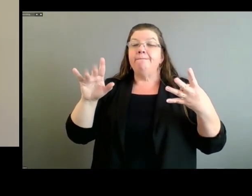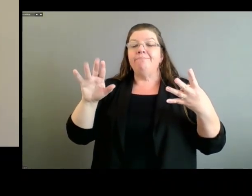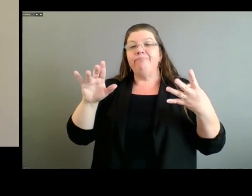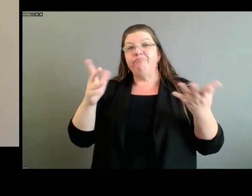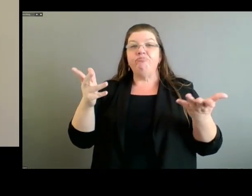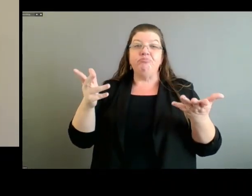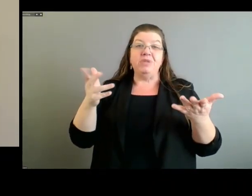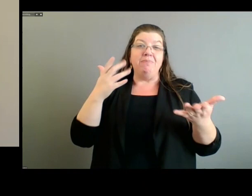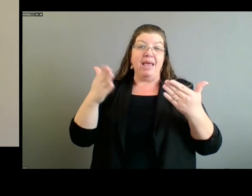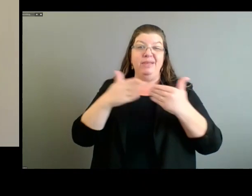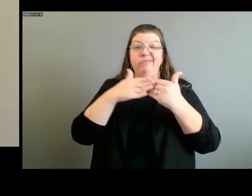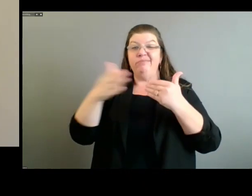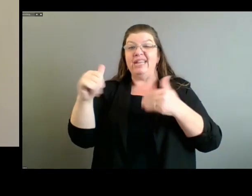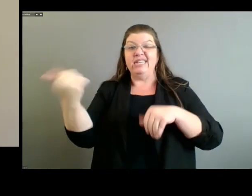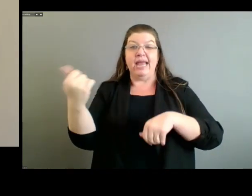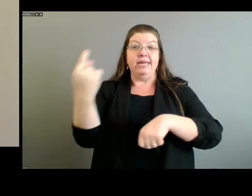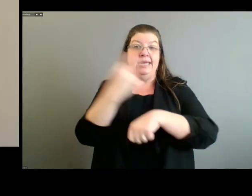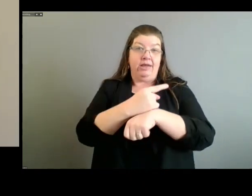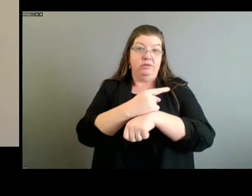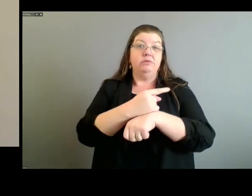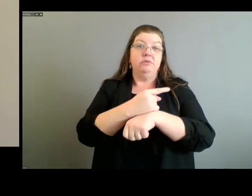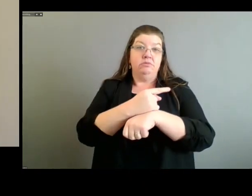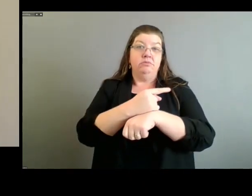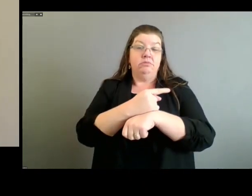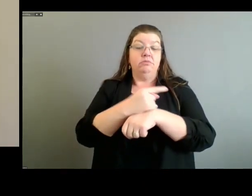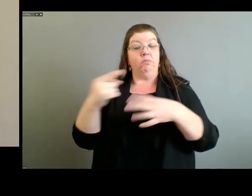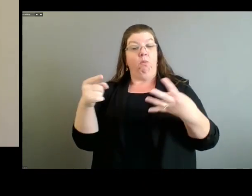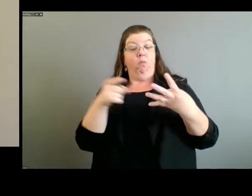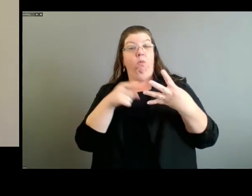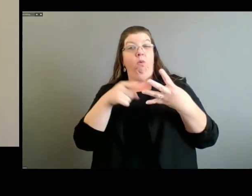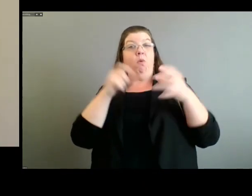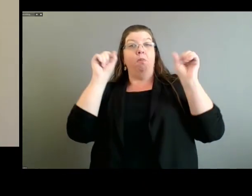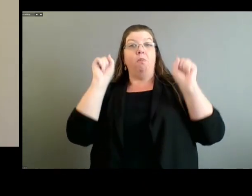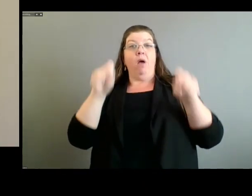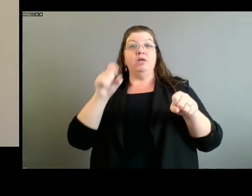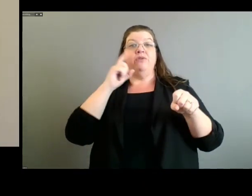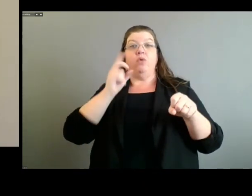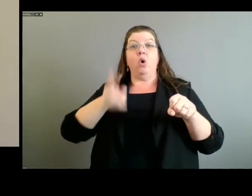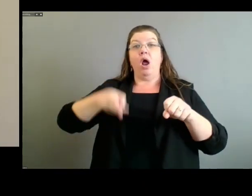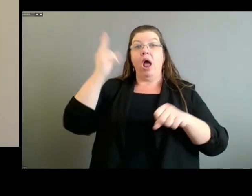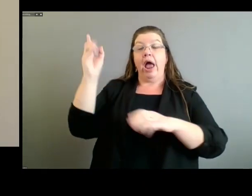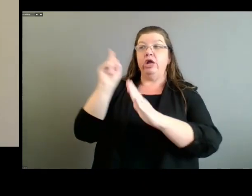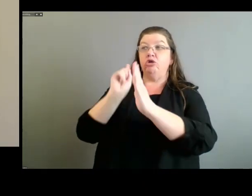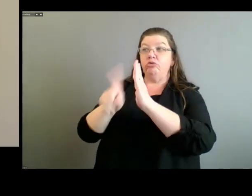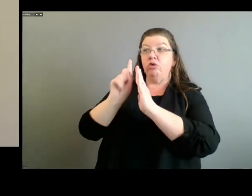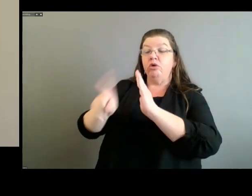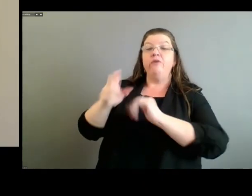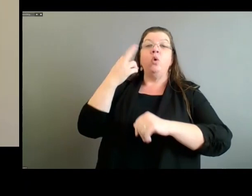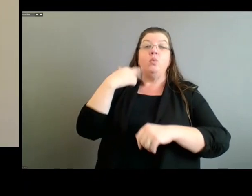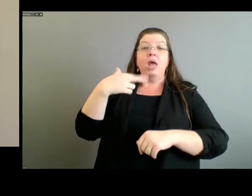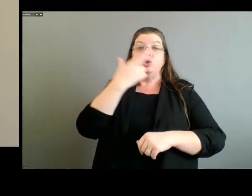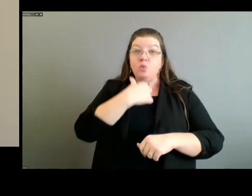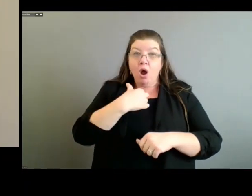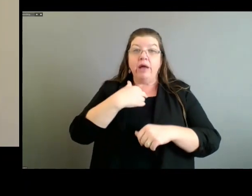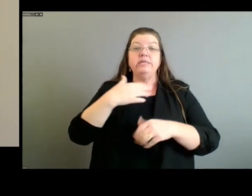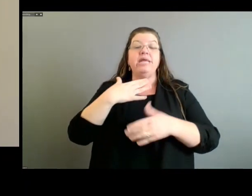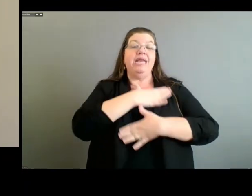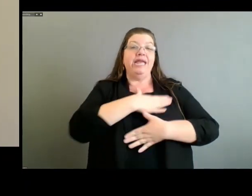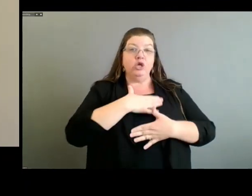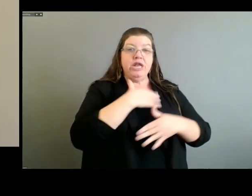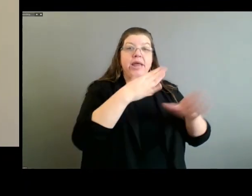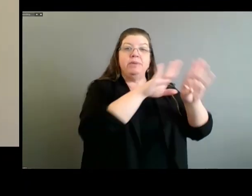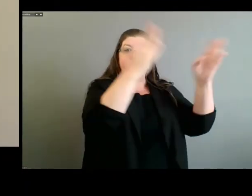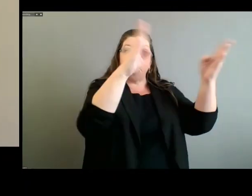likely in 10 days. This will make it possible to allow for higher capacities at restaurants and entertainment